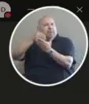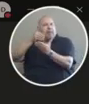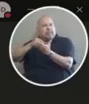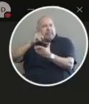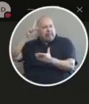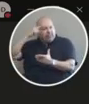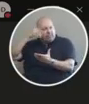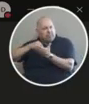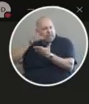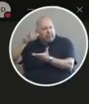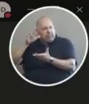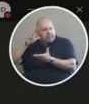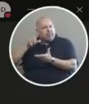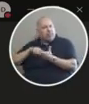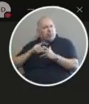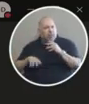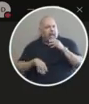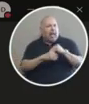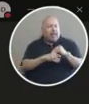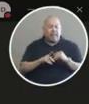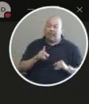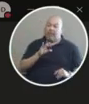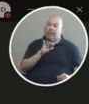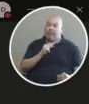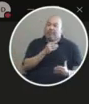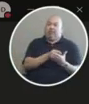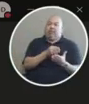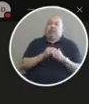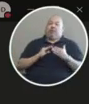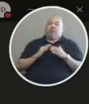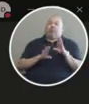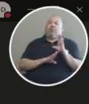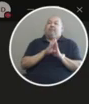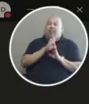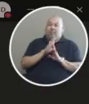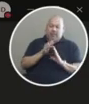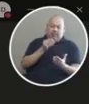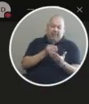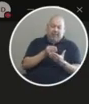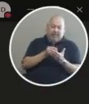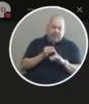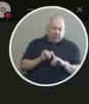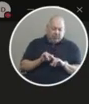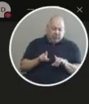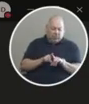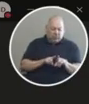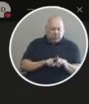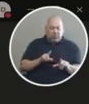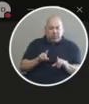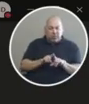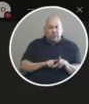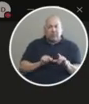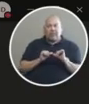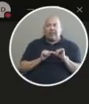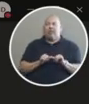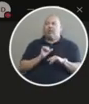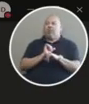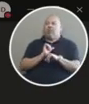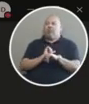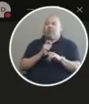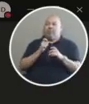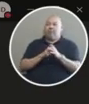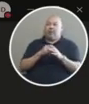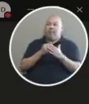do. And just to add on that, the LIFT Fund is a community development financial institution, so they're also continuing to